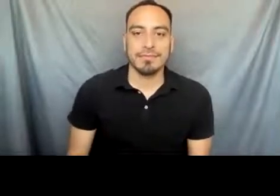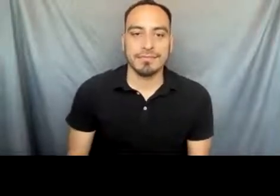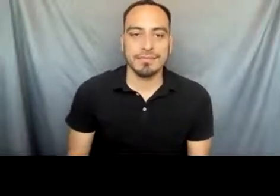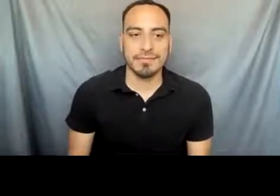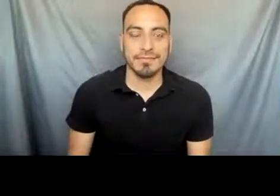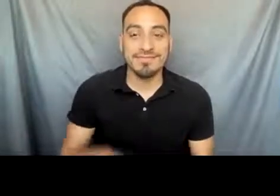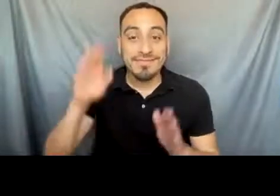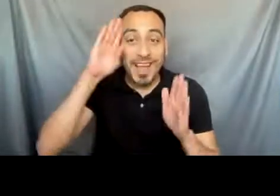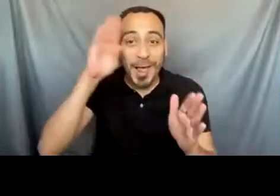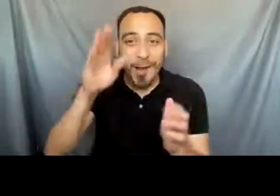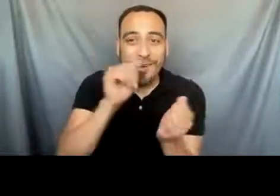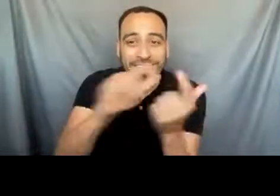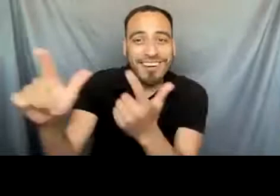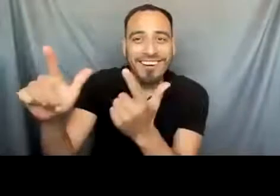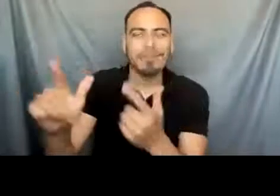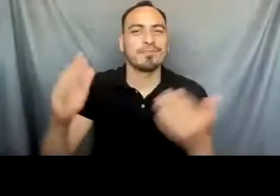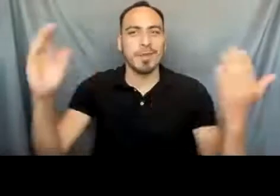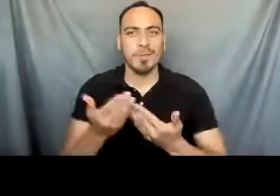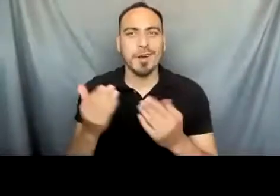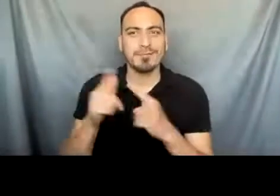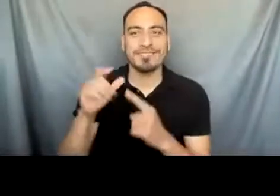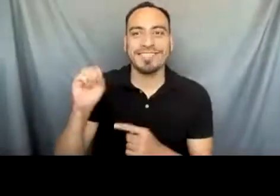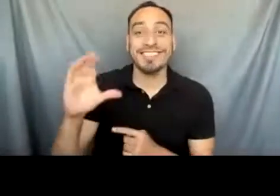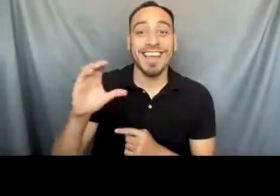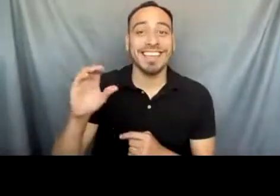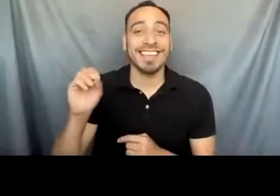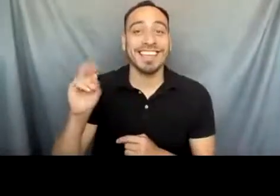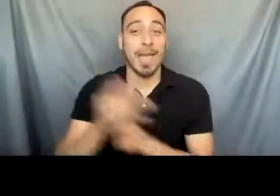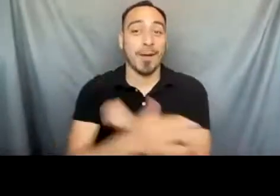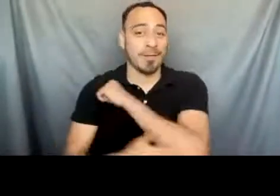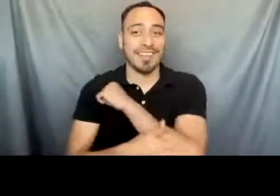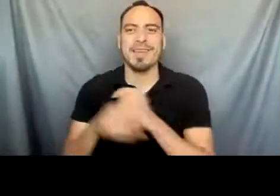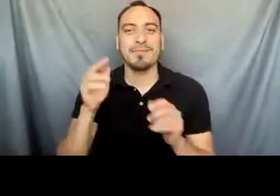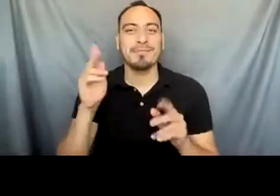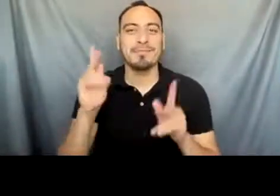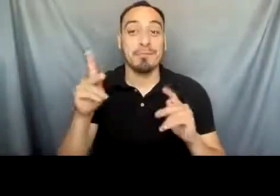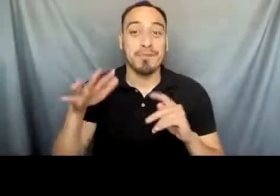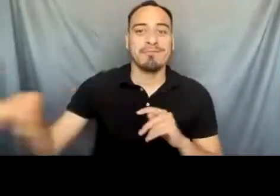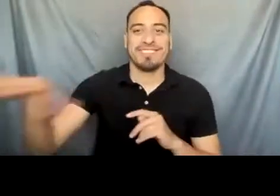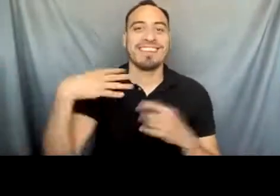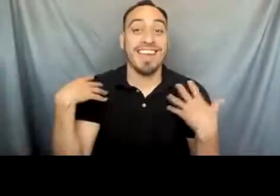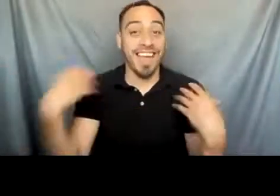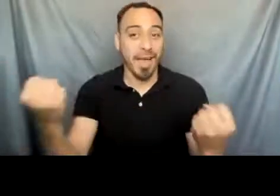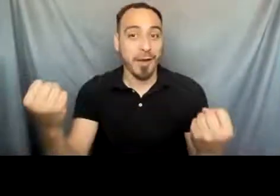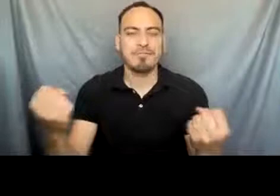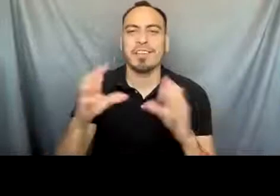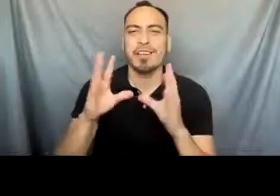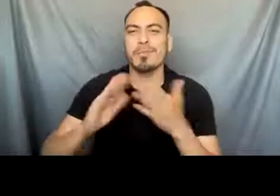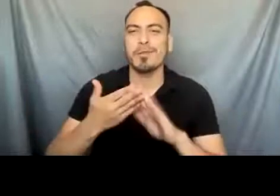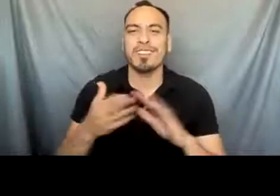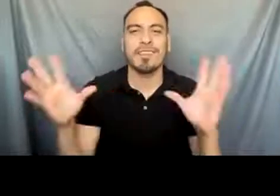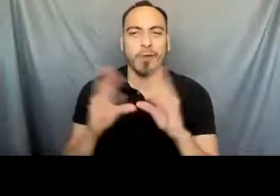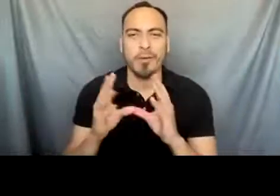Hello, everyone, and welcome to Sacramento County's Public Health COVID-19 Community Forum. Before we get started with tonight's